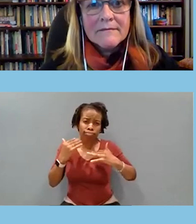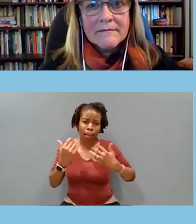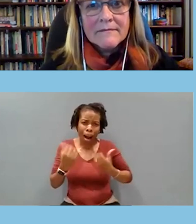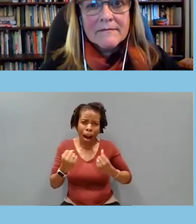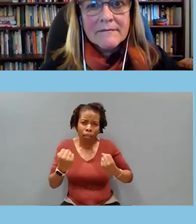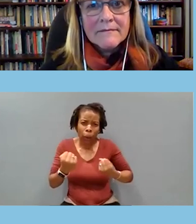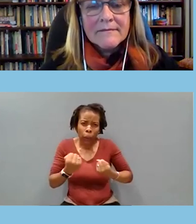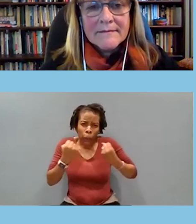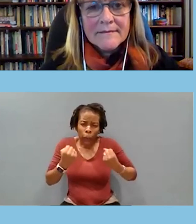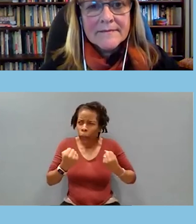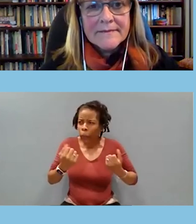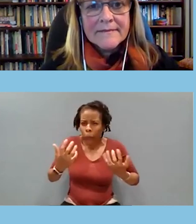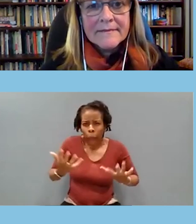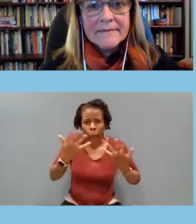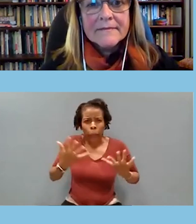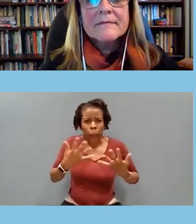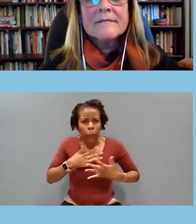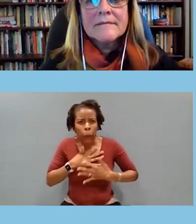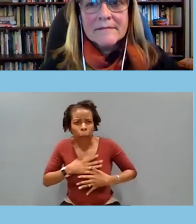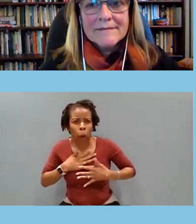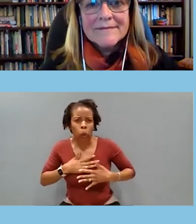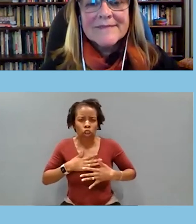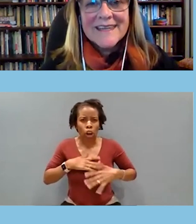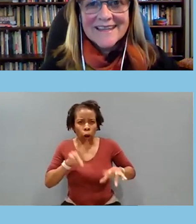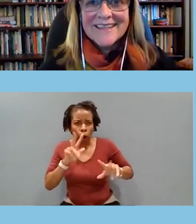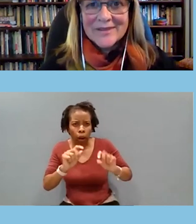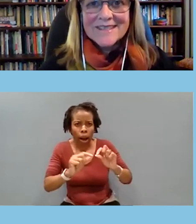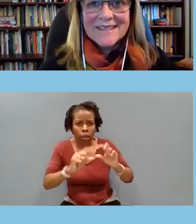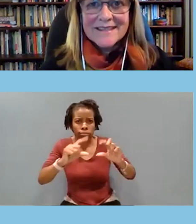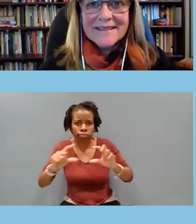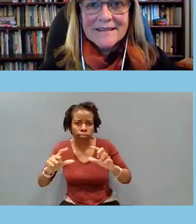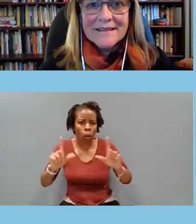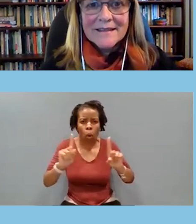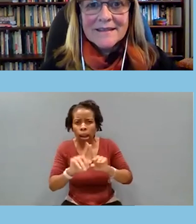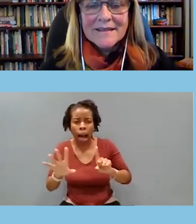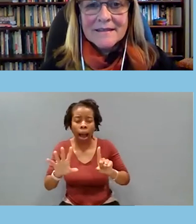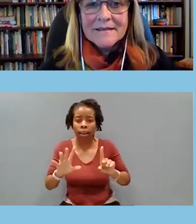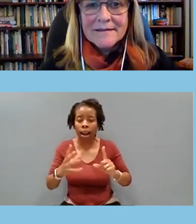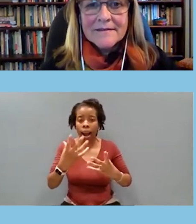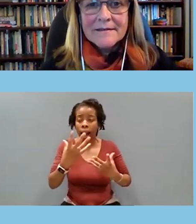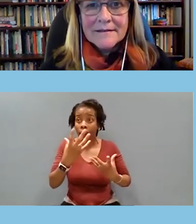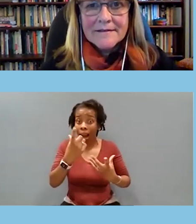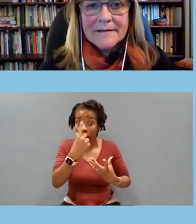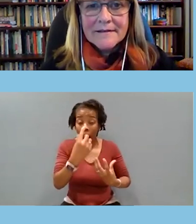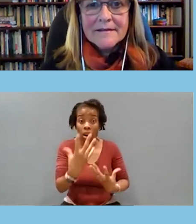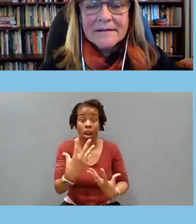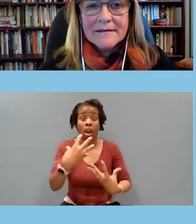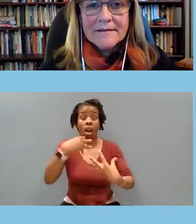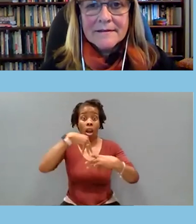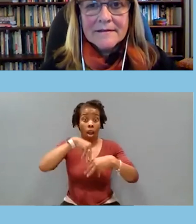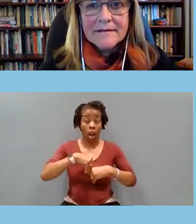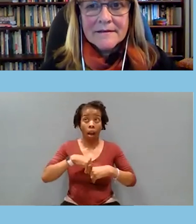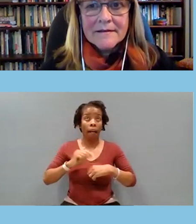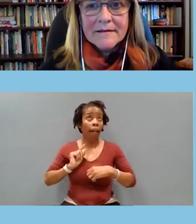of aesthetic and linguistic and poetic thinking can be happening through captioning and through